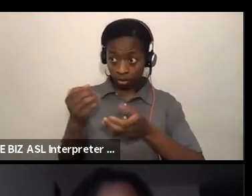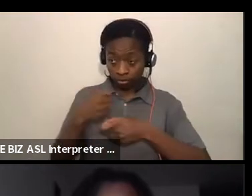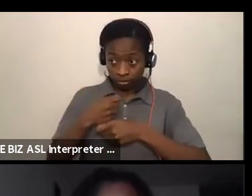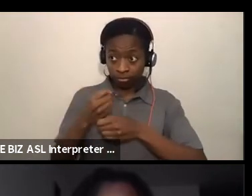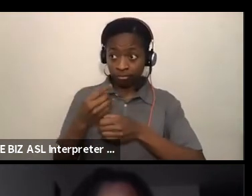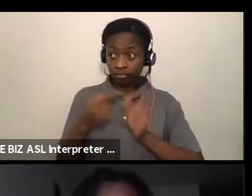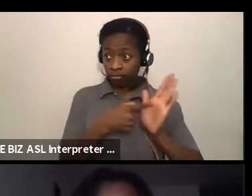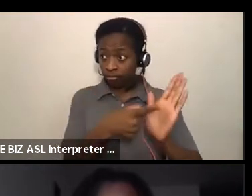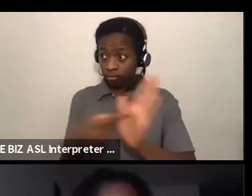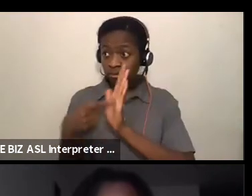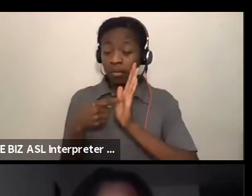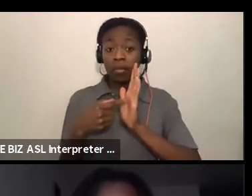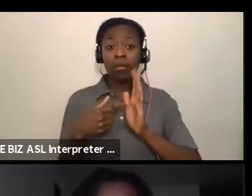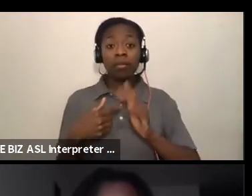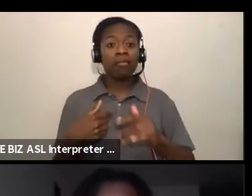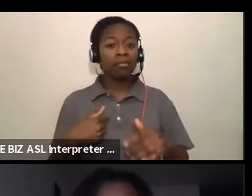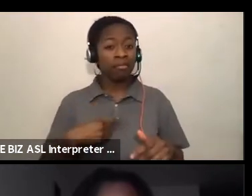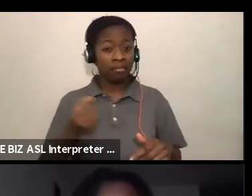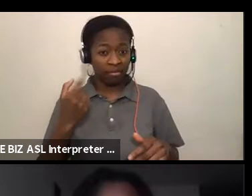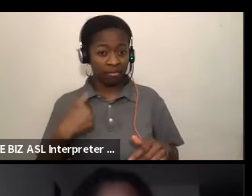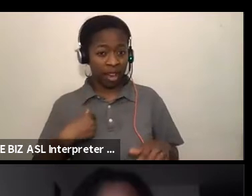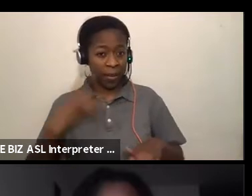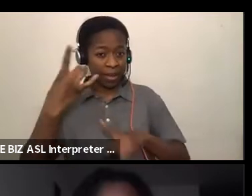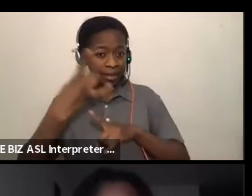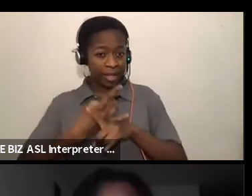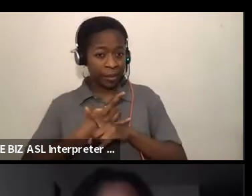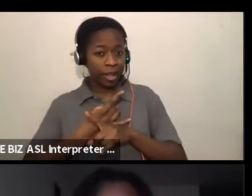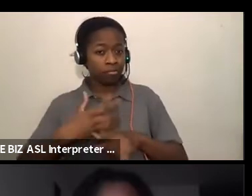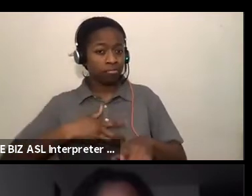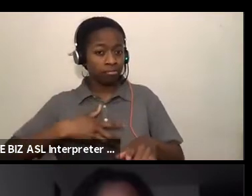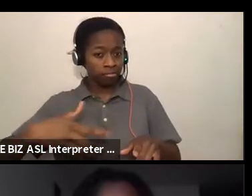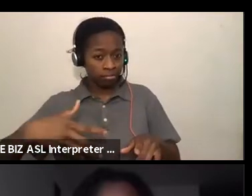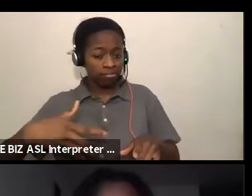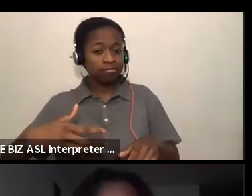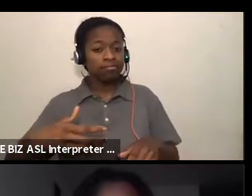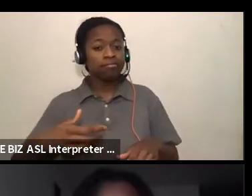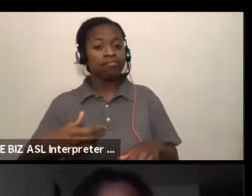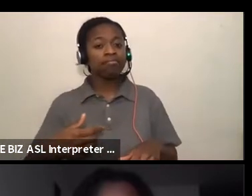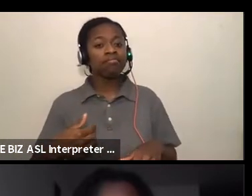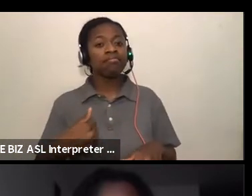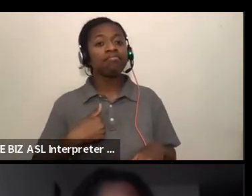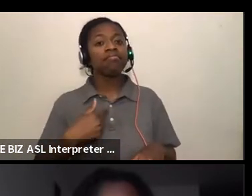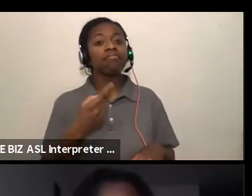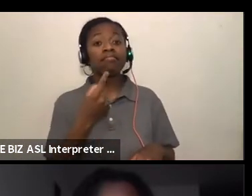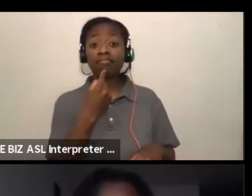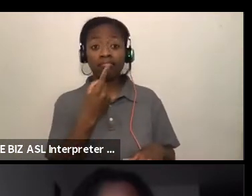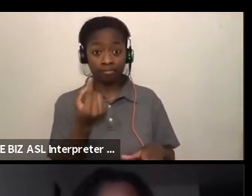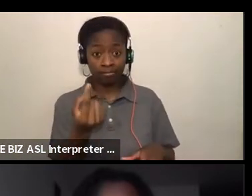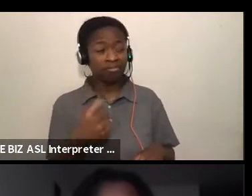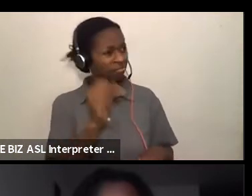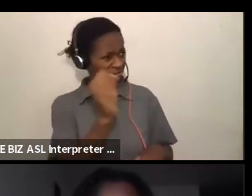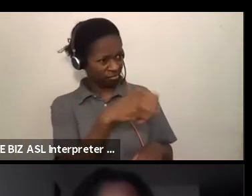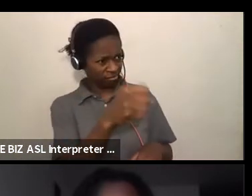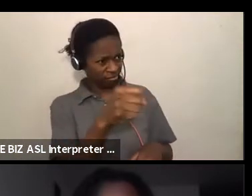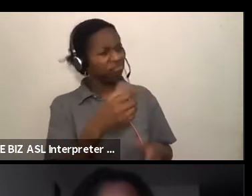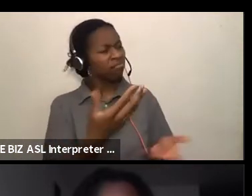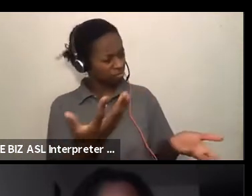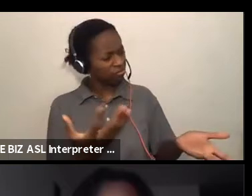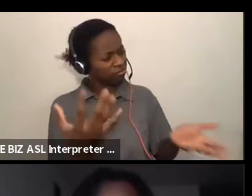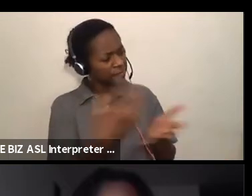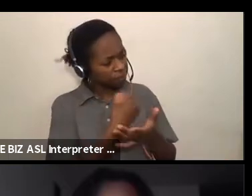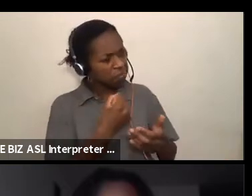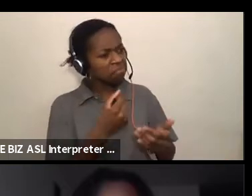moment, right, while I was 8 months pregnant, sitting across from Atlese and being like, yeah, let's do